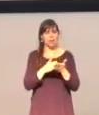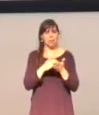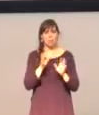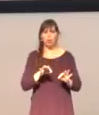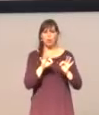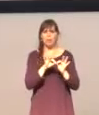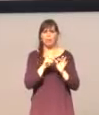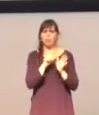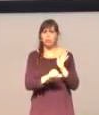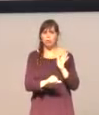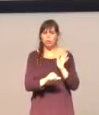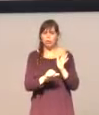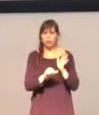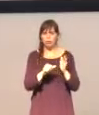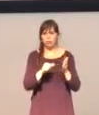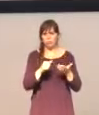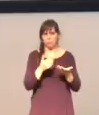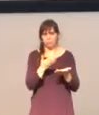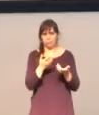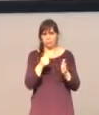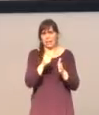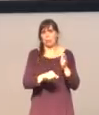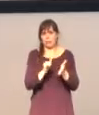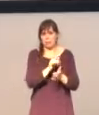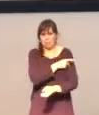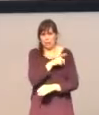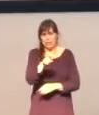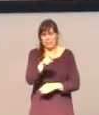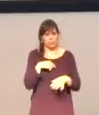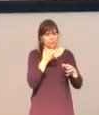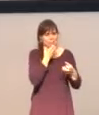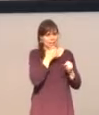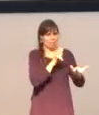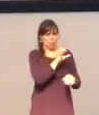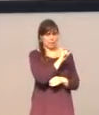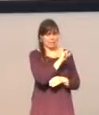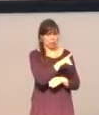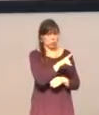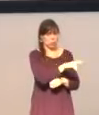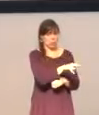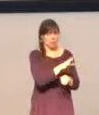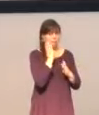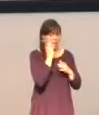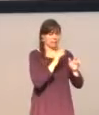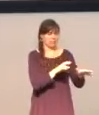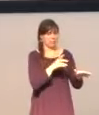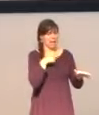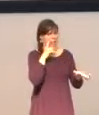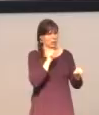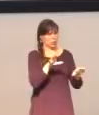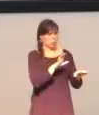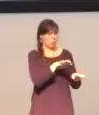critical surgical procedures that patients need. And we feel we can probably accommodate 90